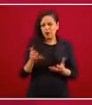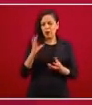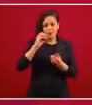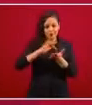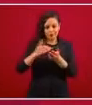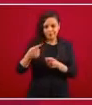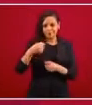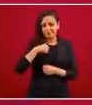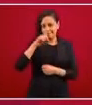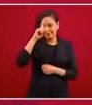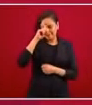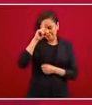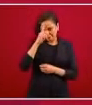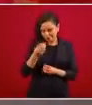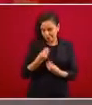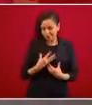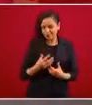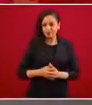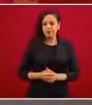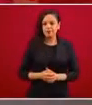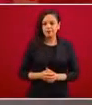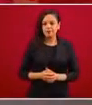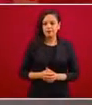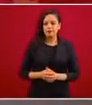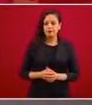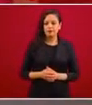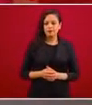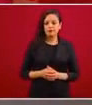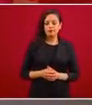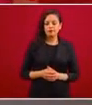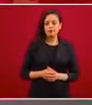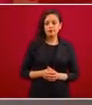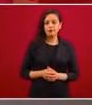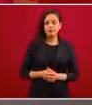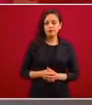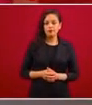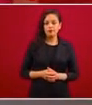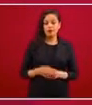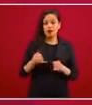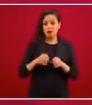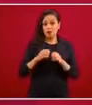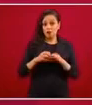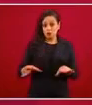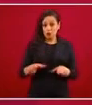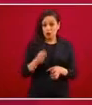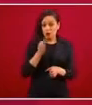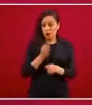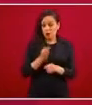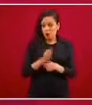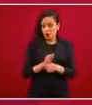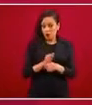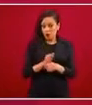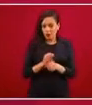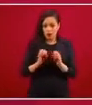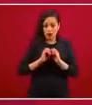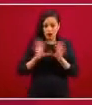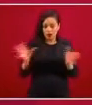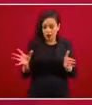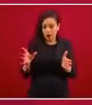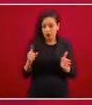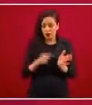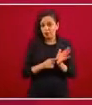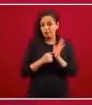comparison. And thank you for the recommendation. We can do this, we can prepare this data in the way of